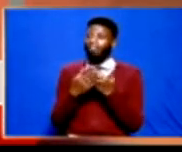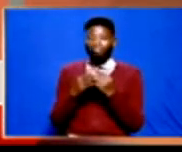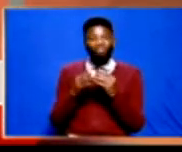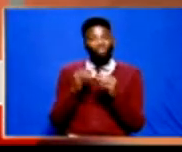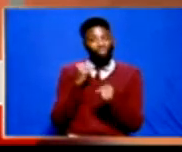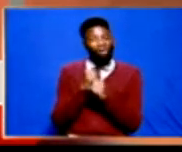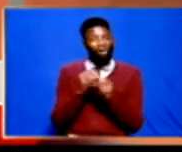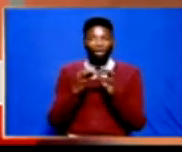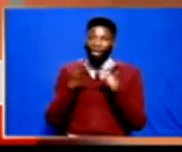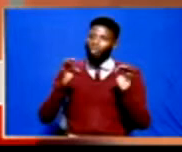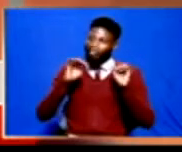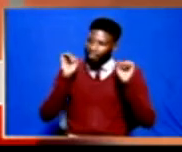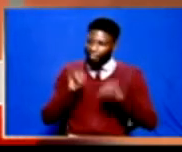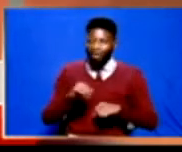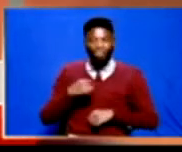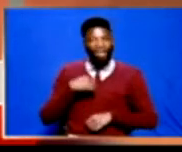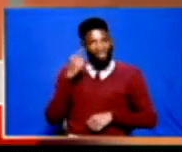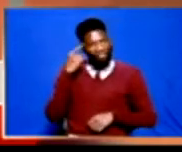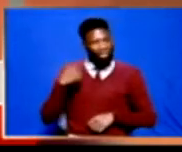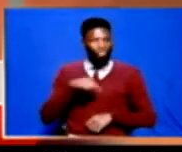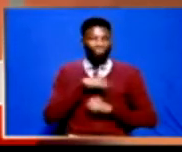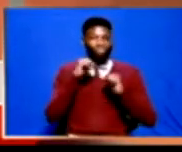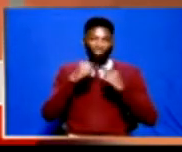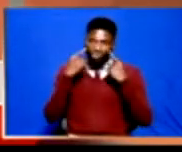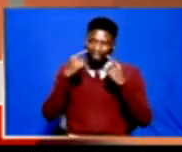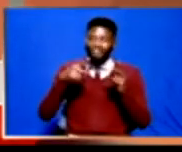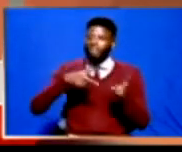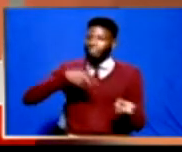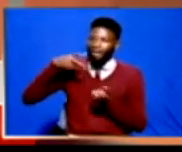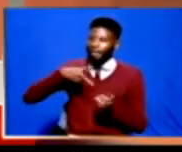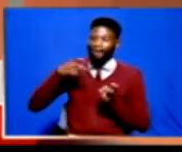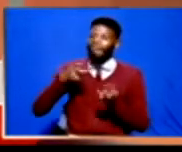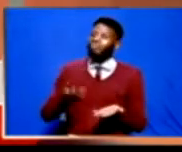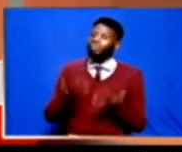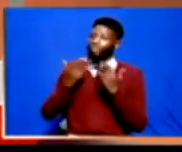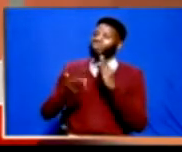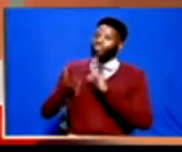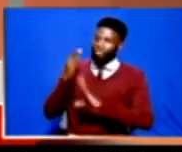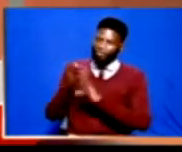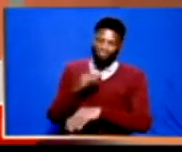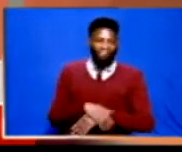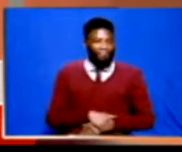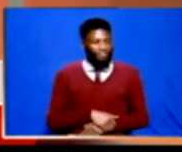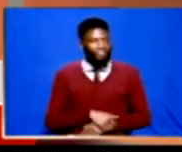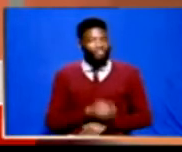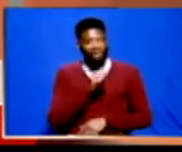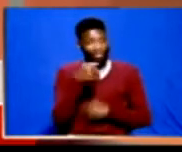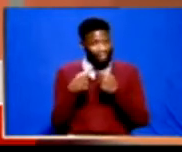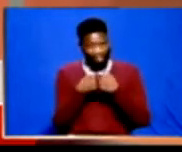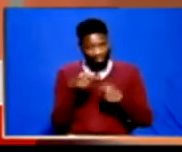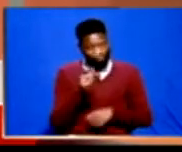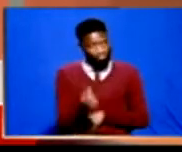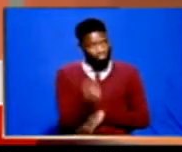think we might be able to see mining take off quite easily. I think the only other challenge that you've raised on the issue of